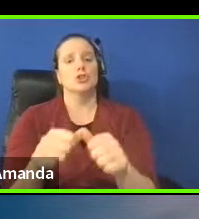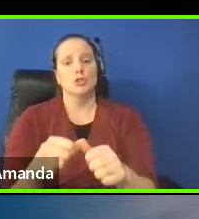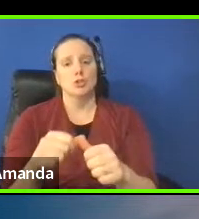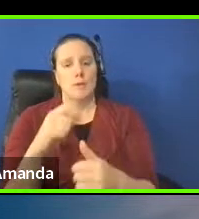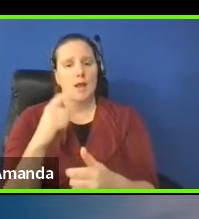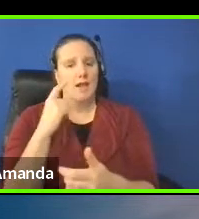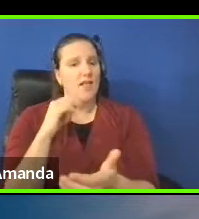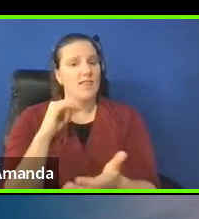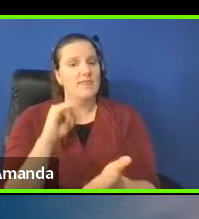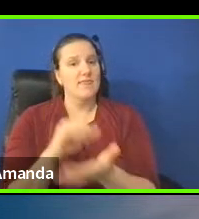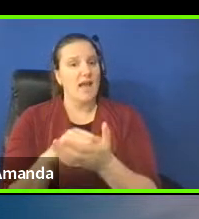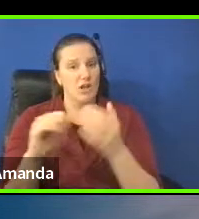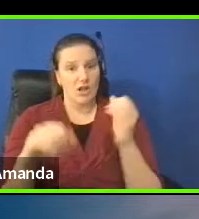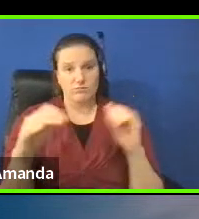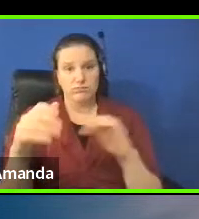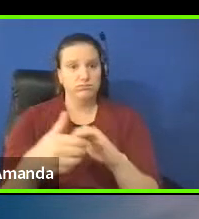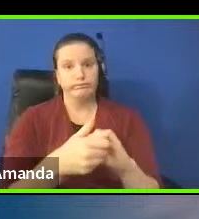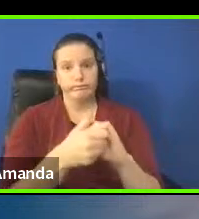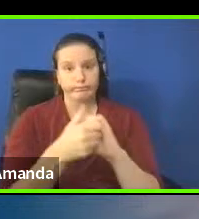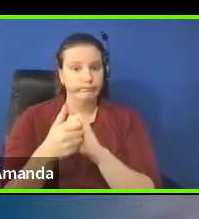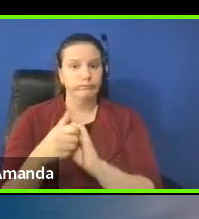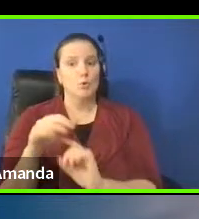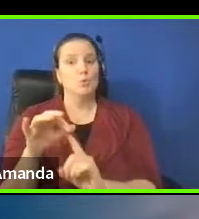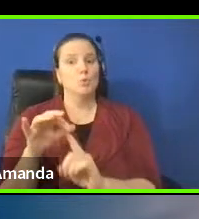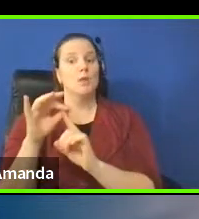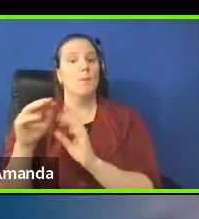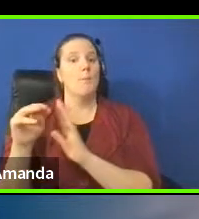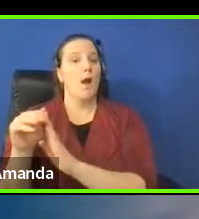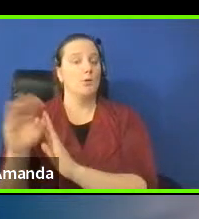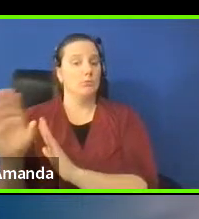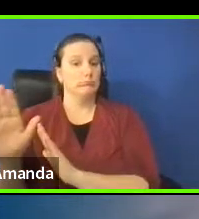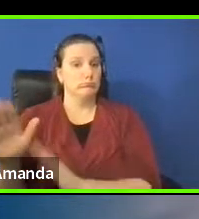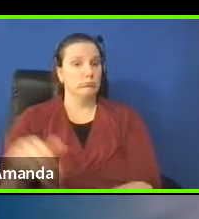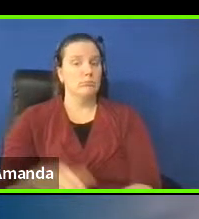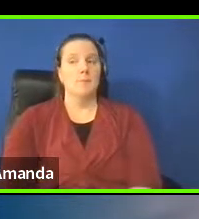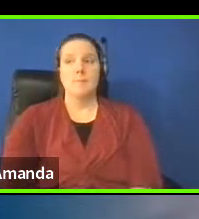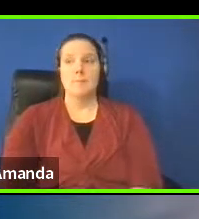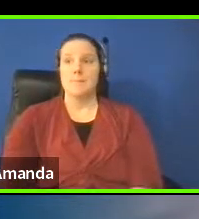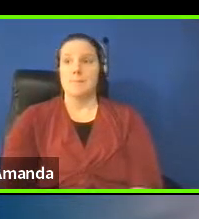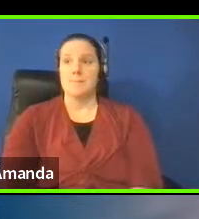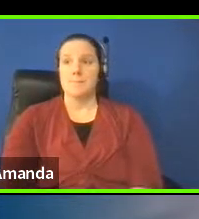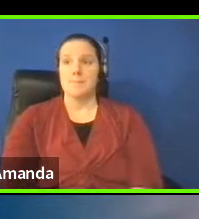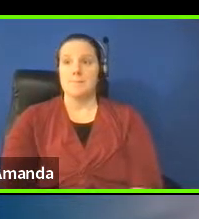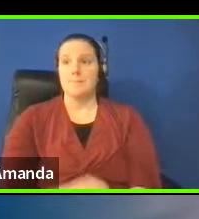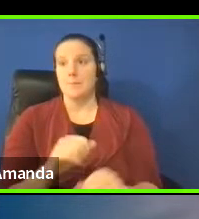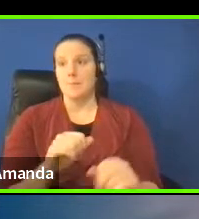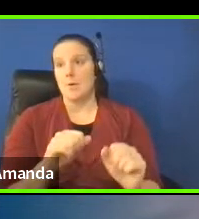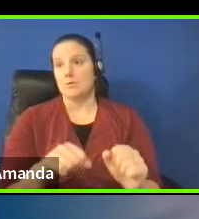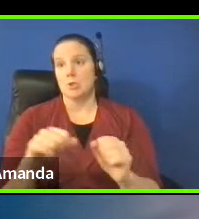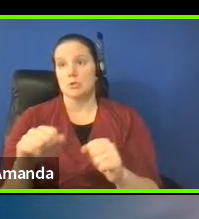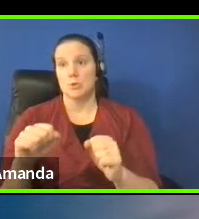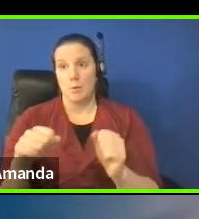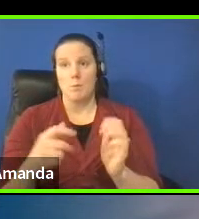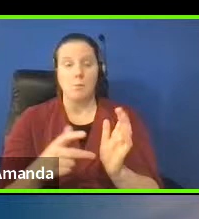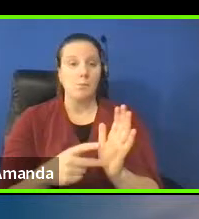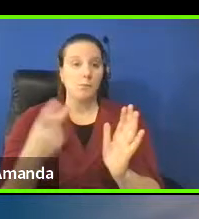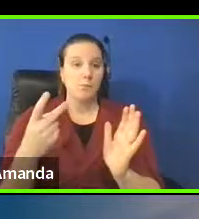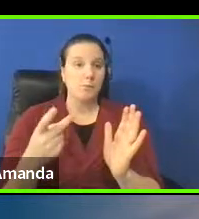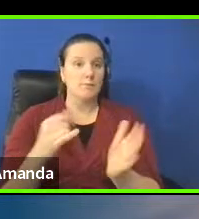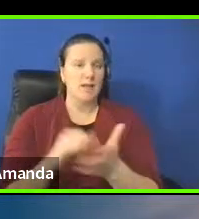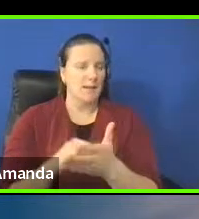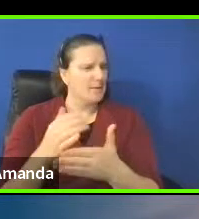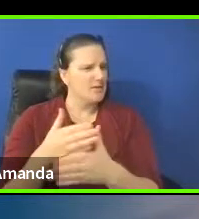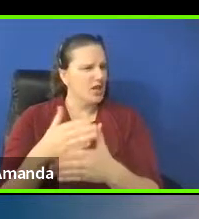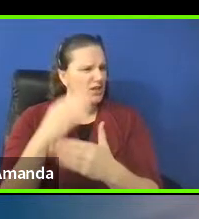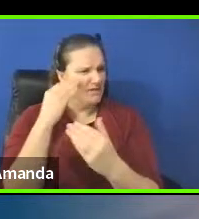collaboration was a unique model. I mean, and potentially could be duplicated. And I think I might have shared